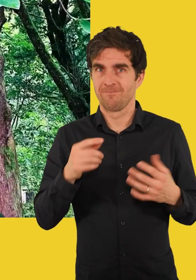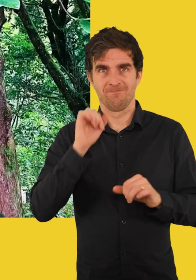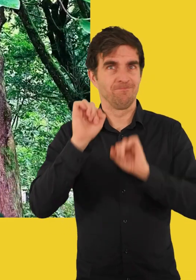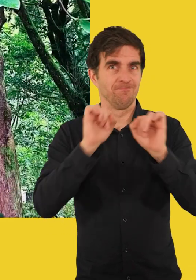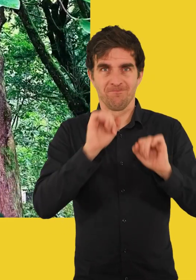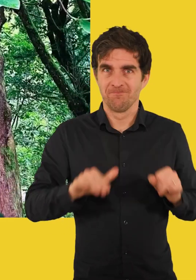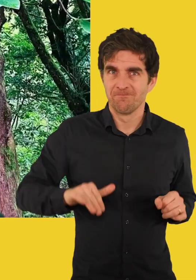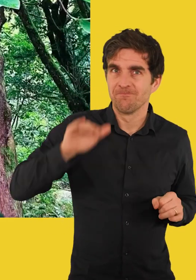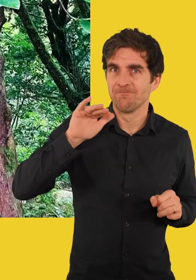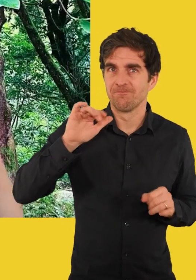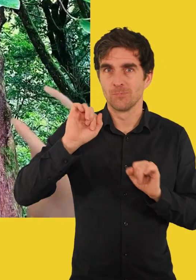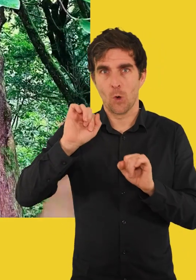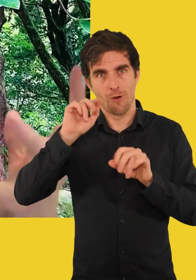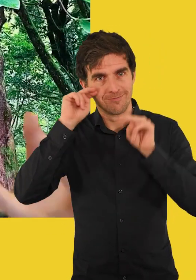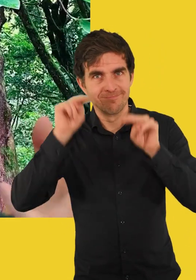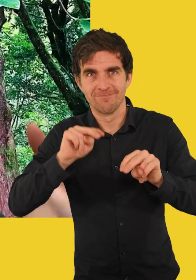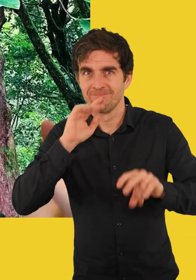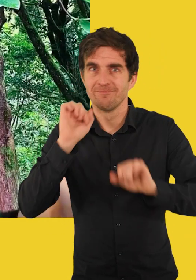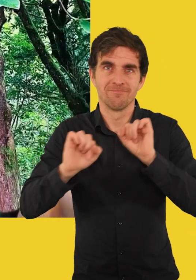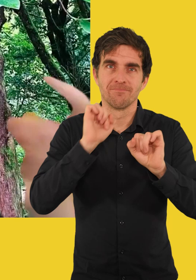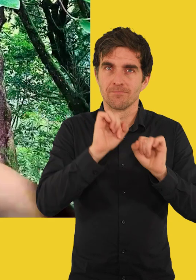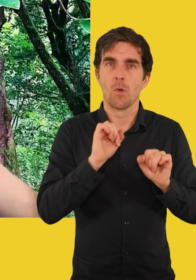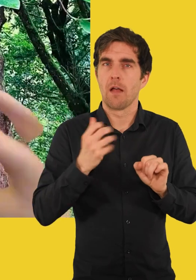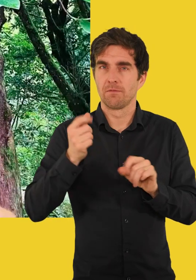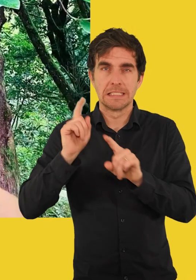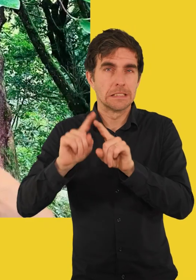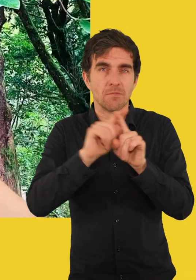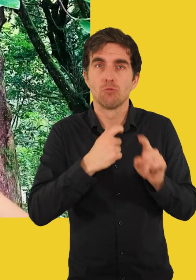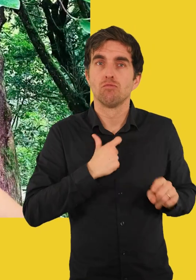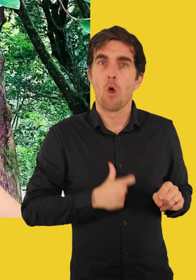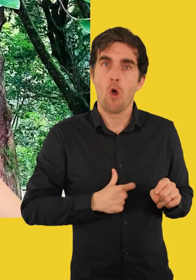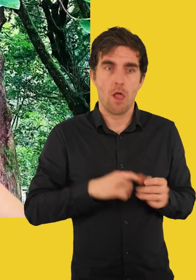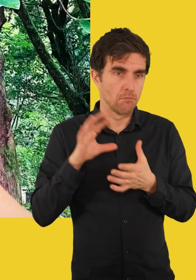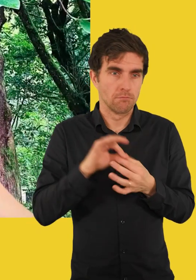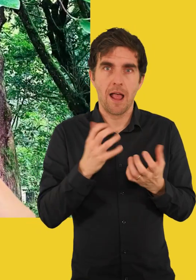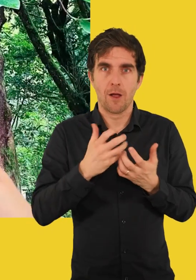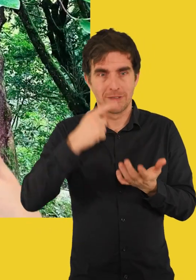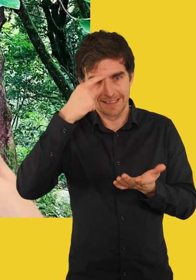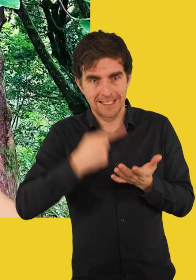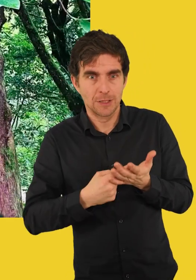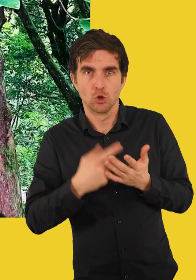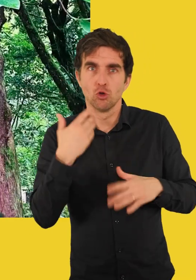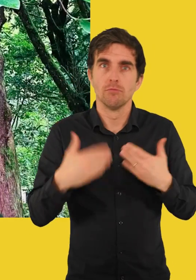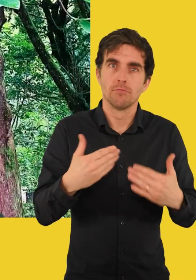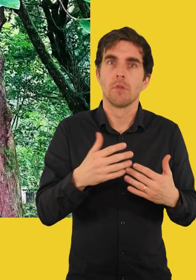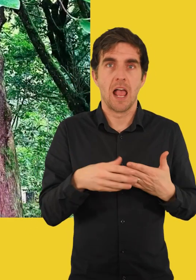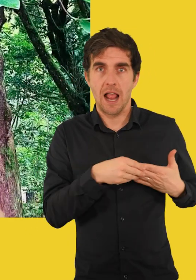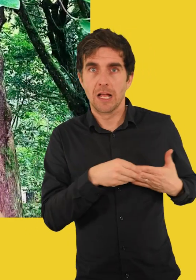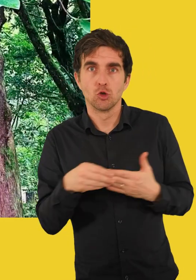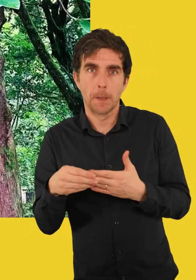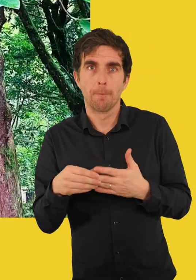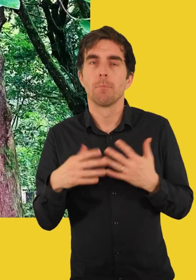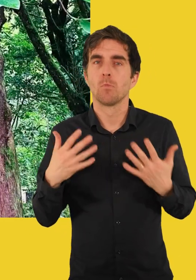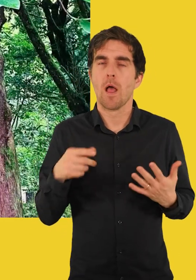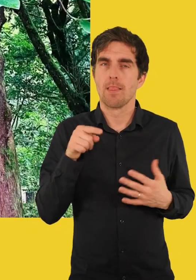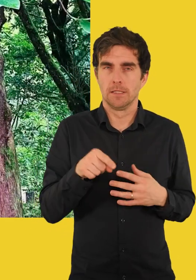from particular perspectives, and you all have a different role in terms of decision making, and leadership perhaps